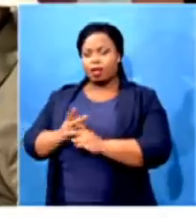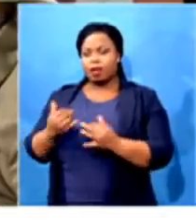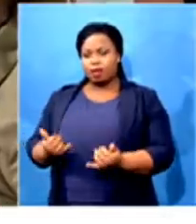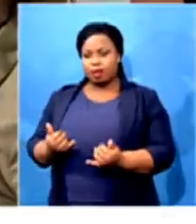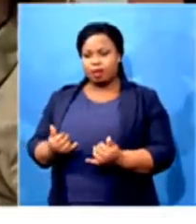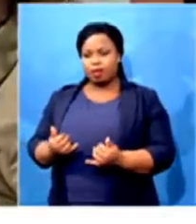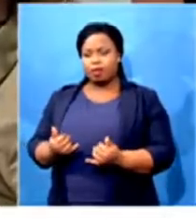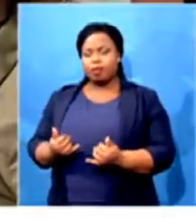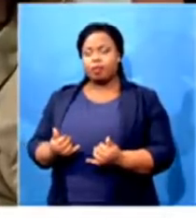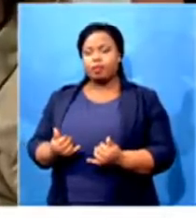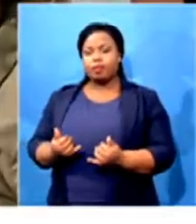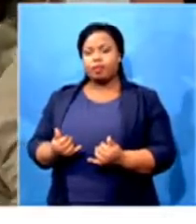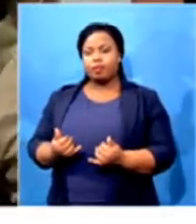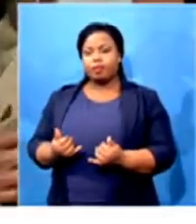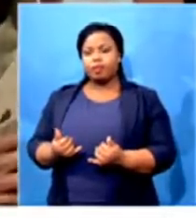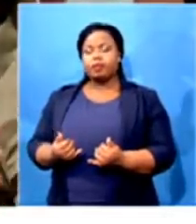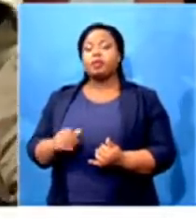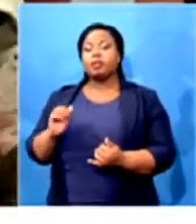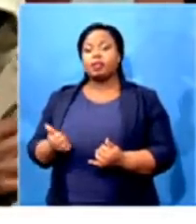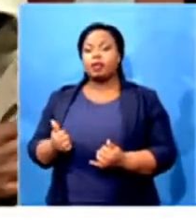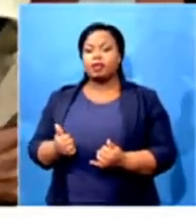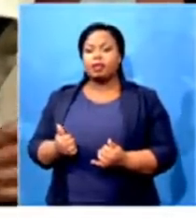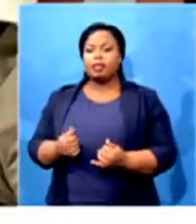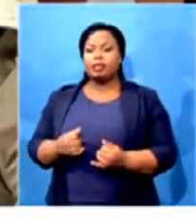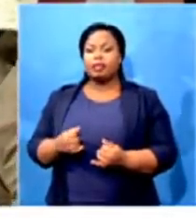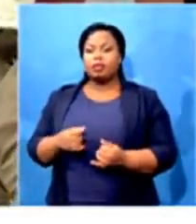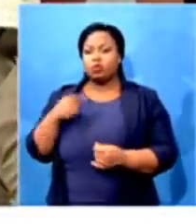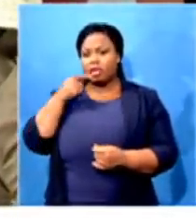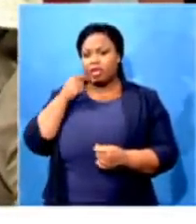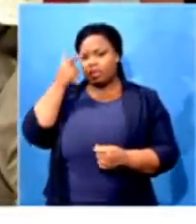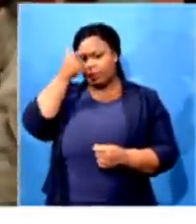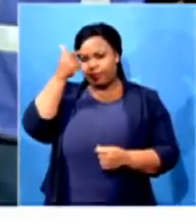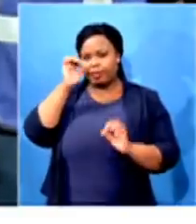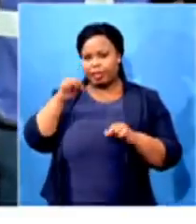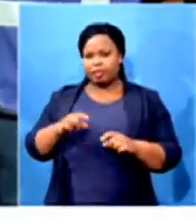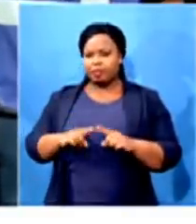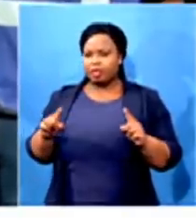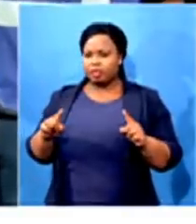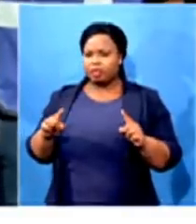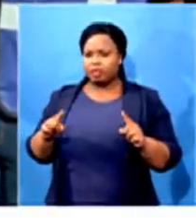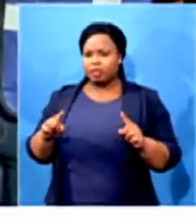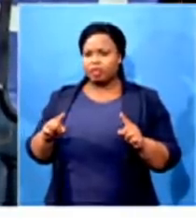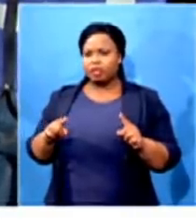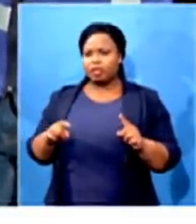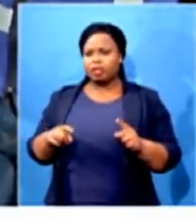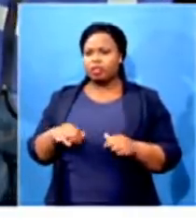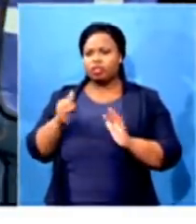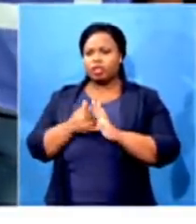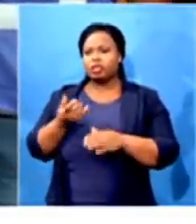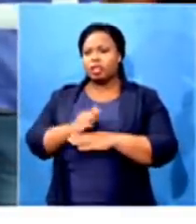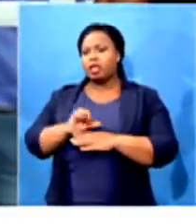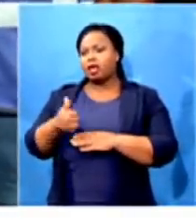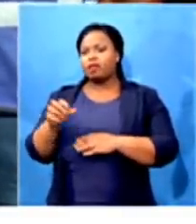it's just that we don't have as the other the other provinces. I